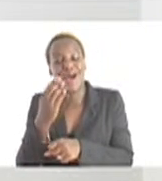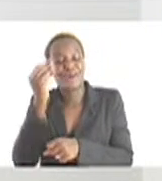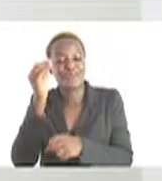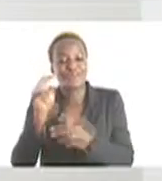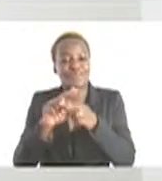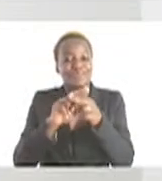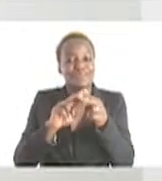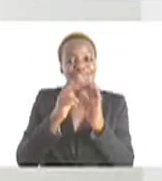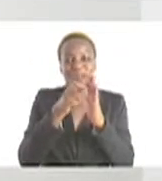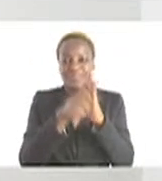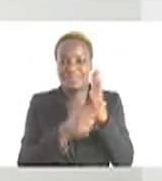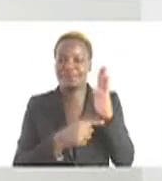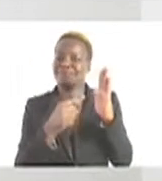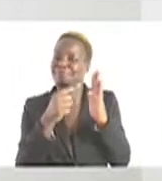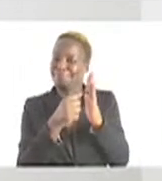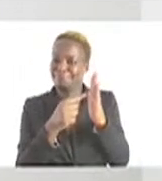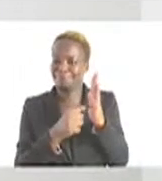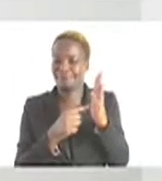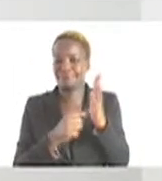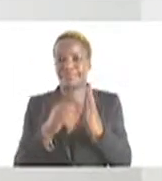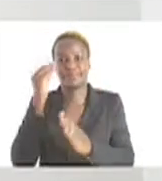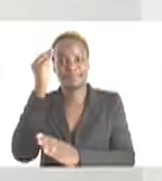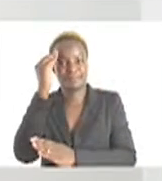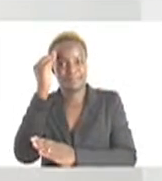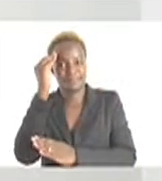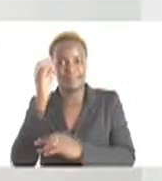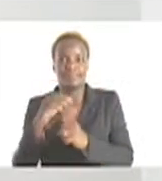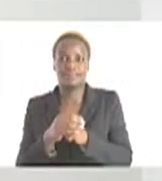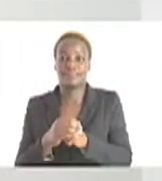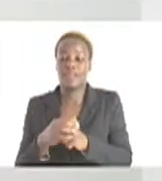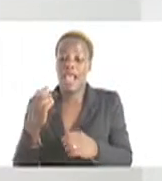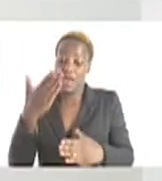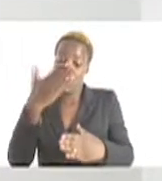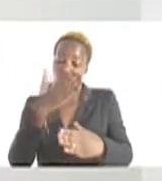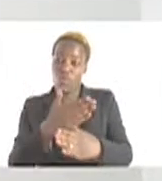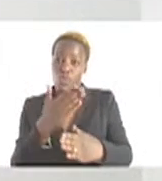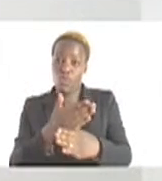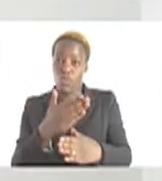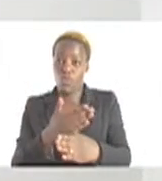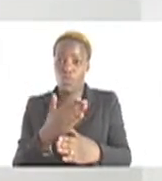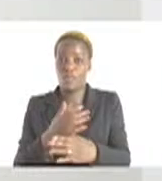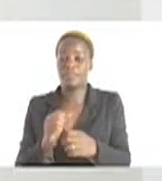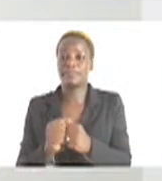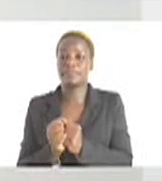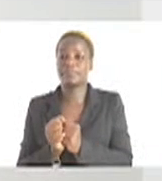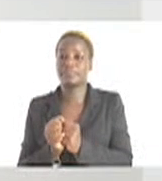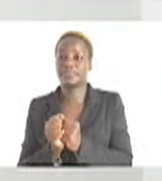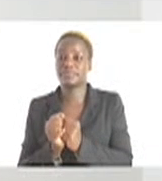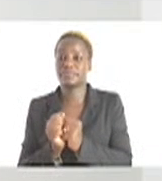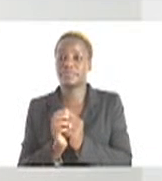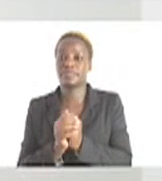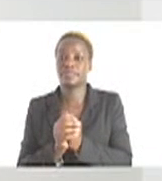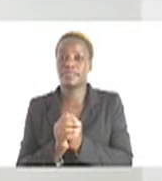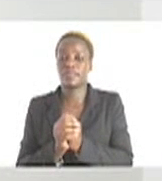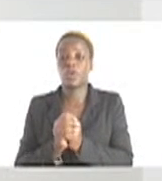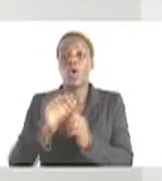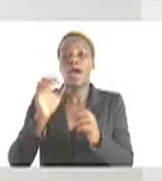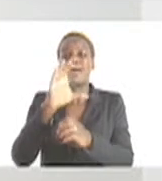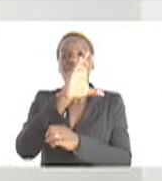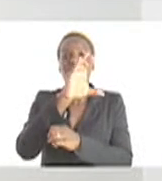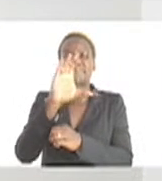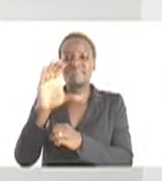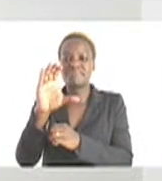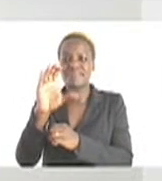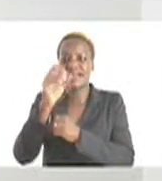your calendar. All right. So now I have a worksheet there for you, whereby the months of the year